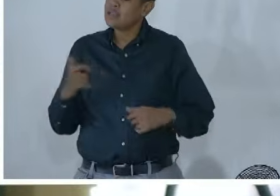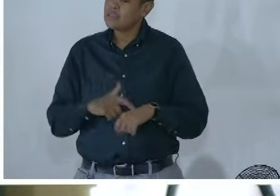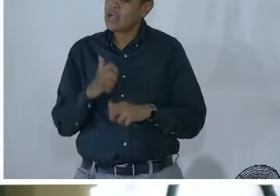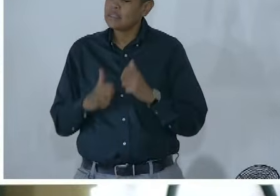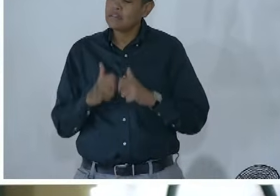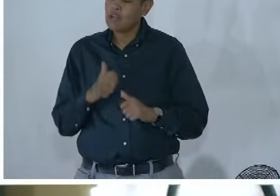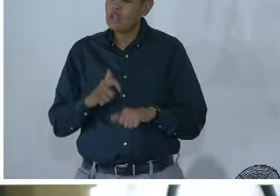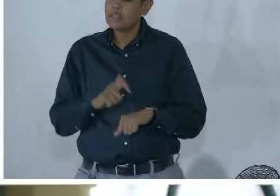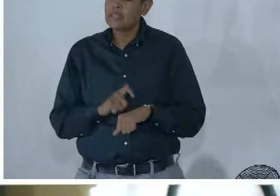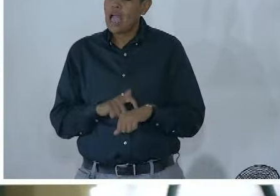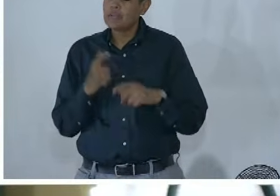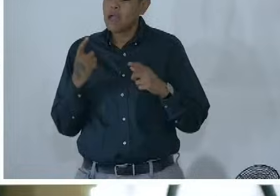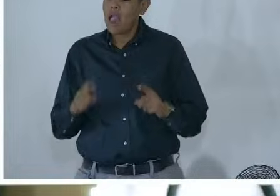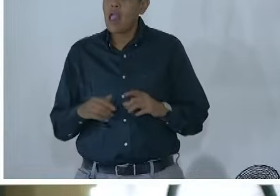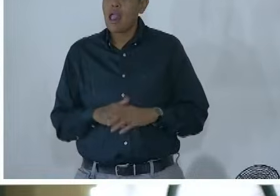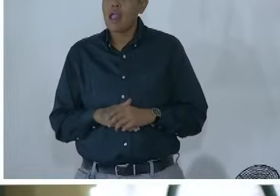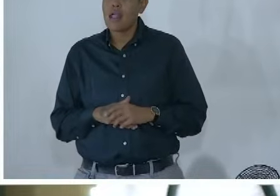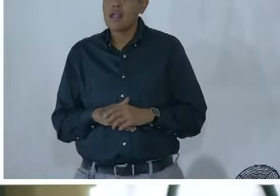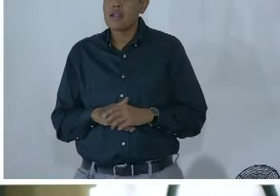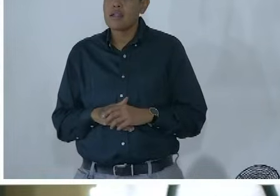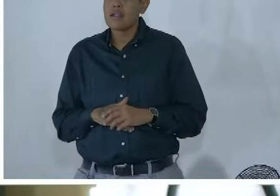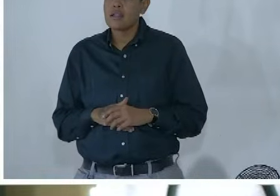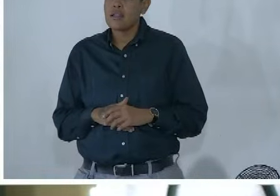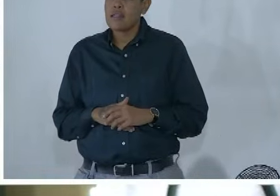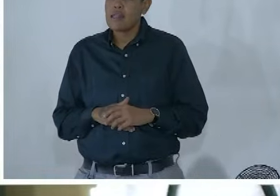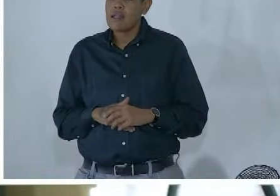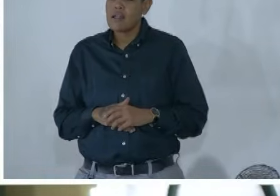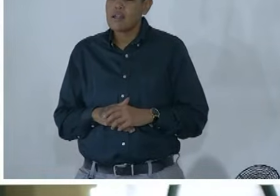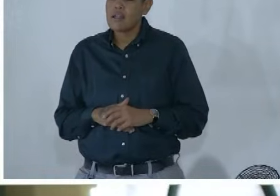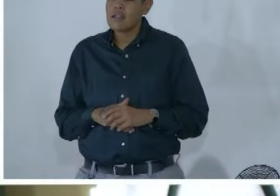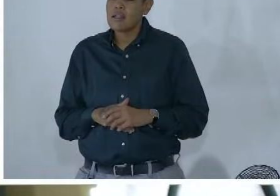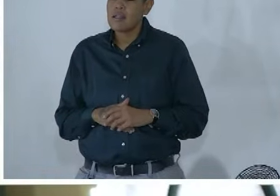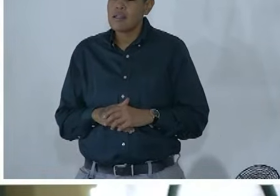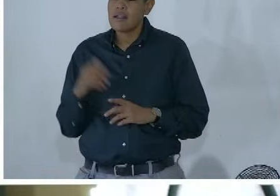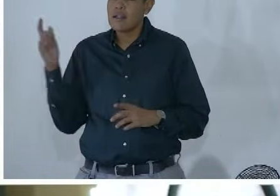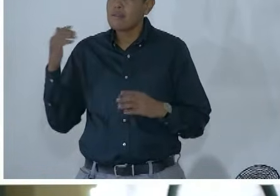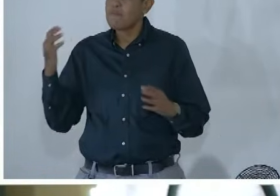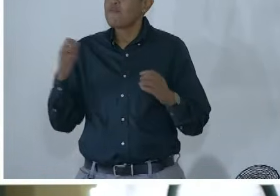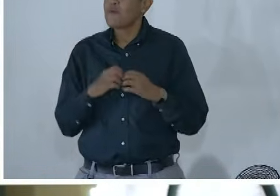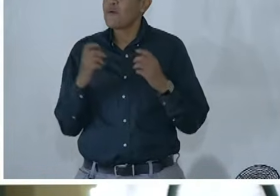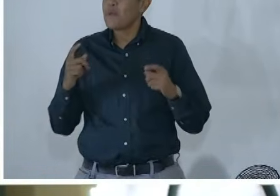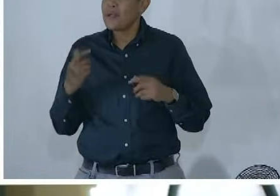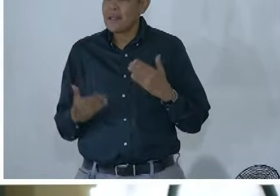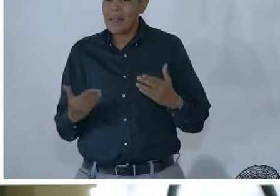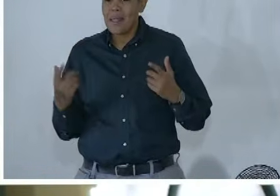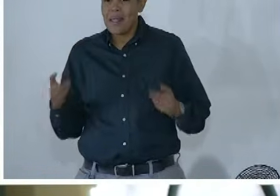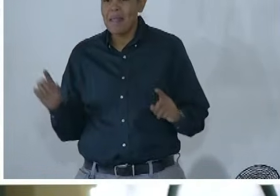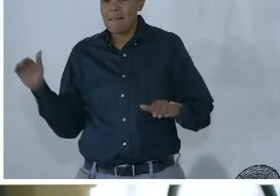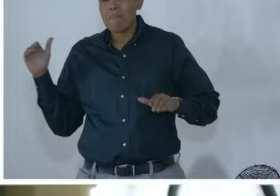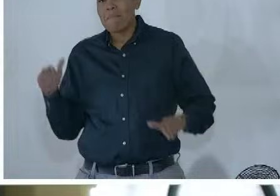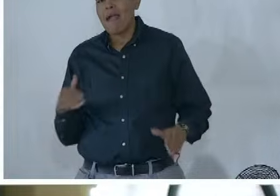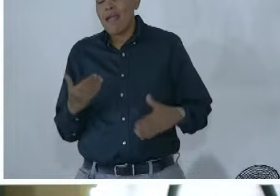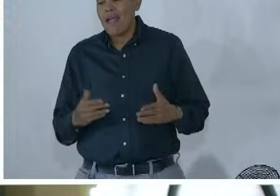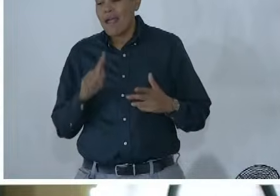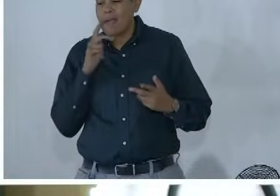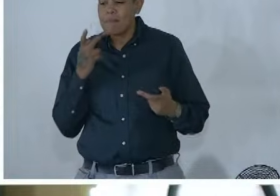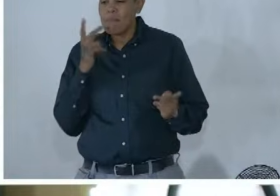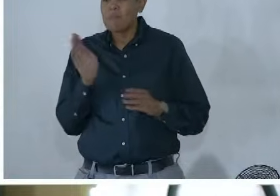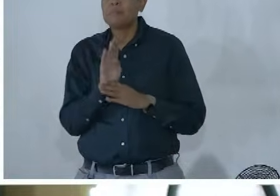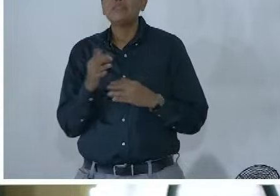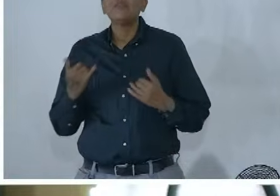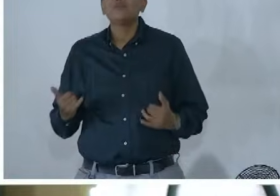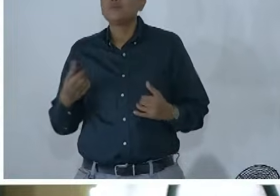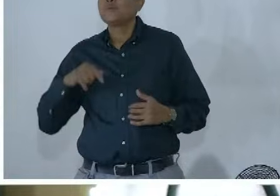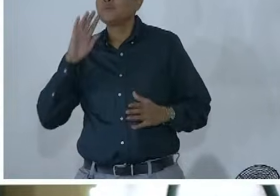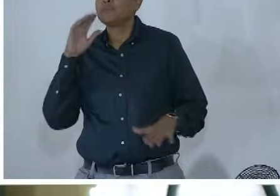difficult times. I know, but she moved so quickly. All right, in public business, Madam Speaker,